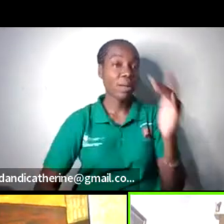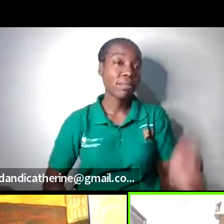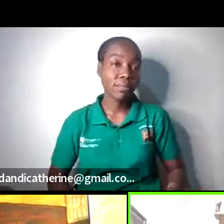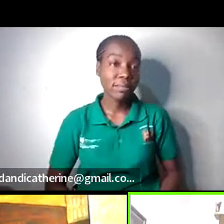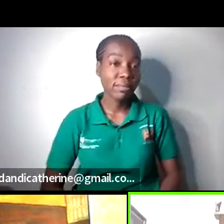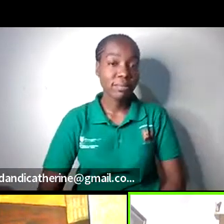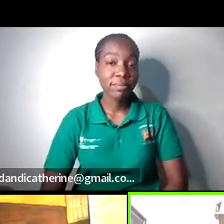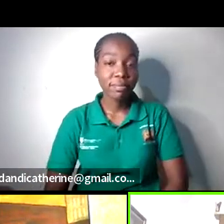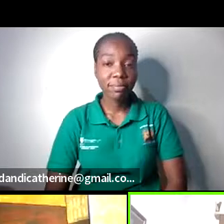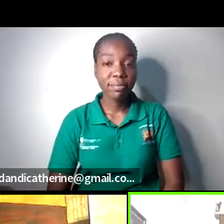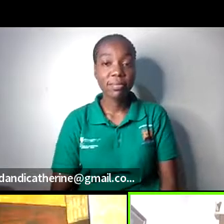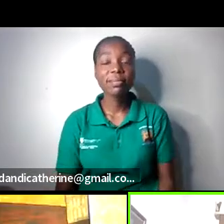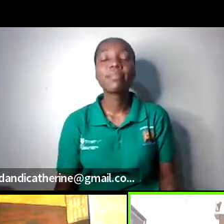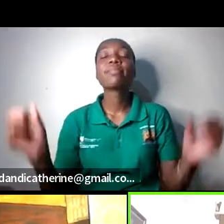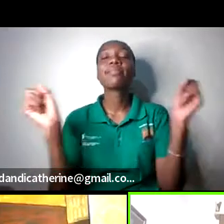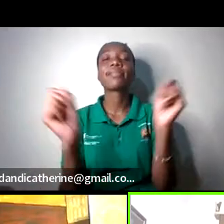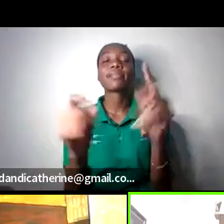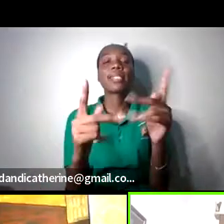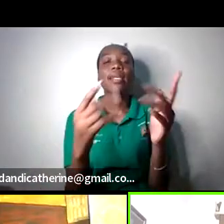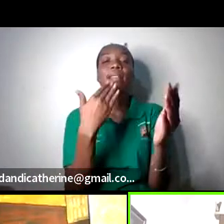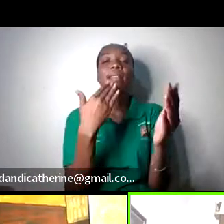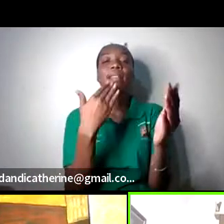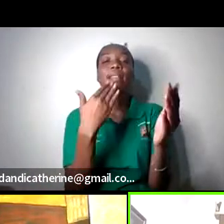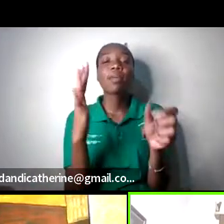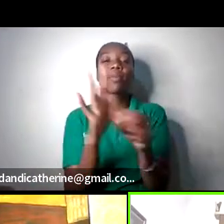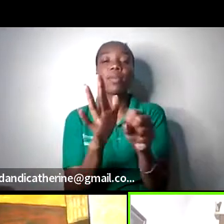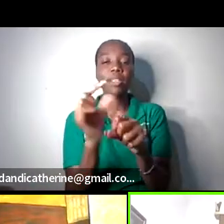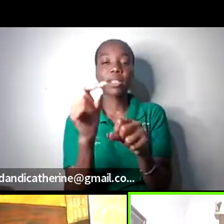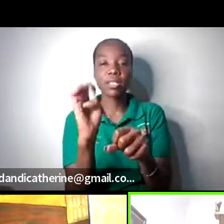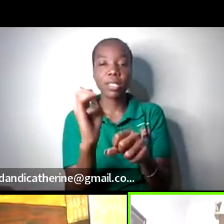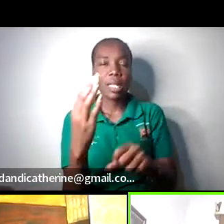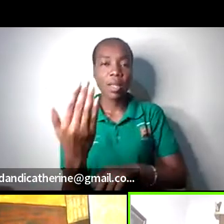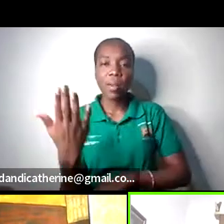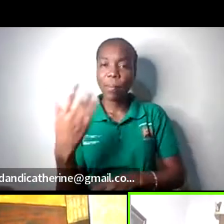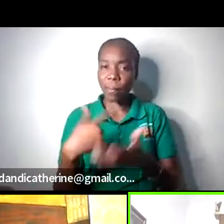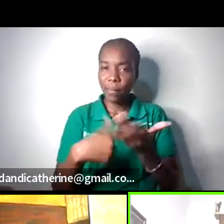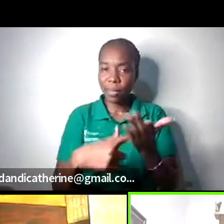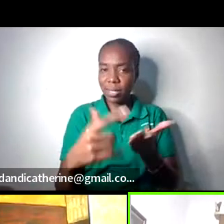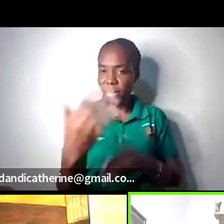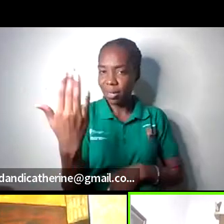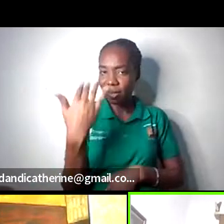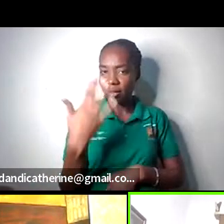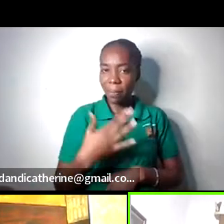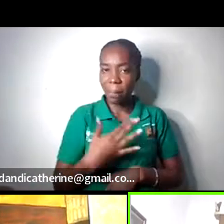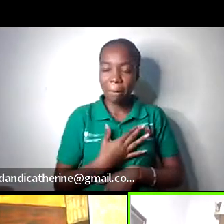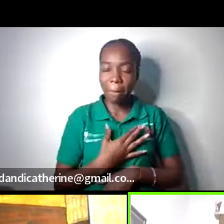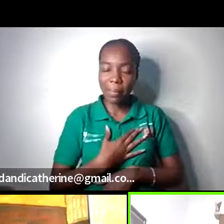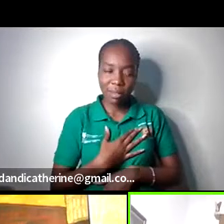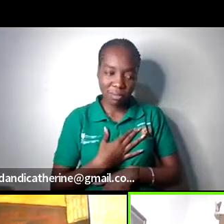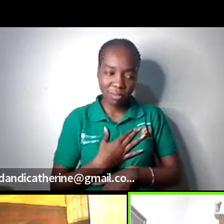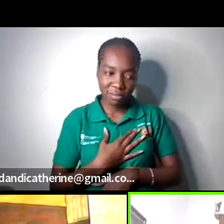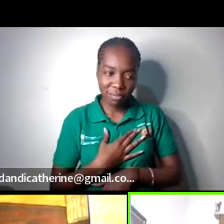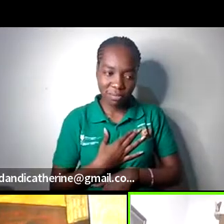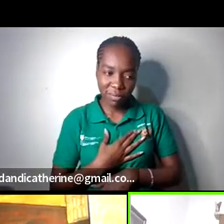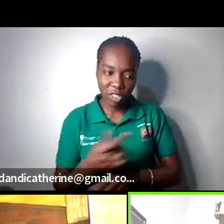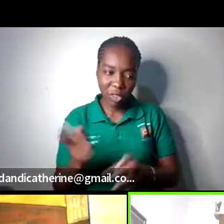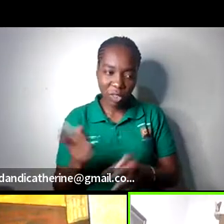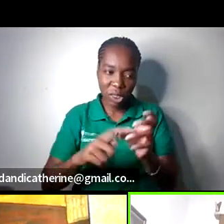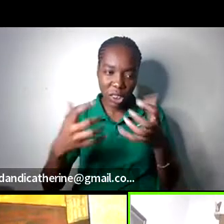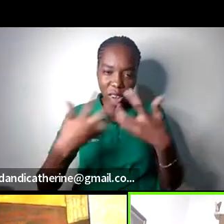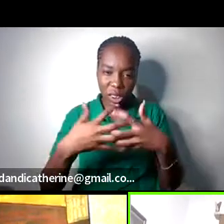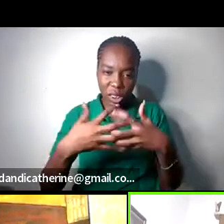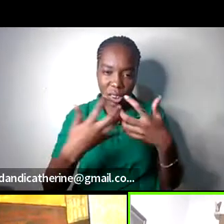Right. Thank you, Grace. Last week, I attended an engineering